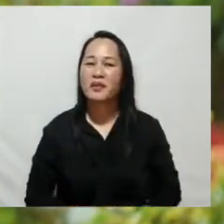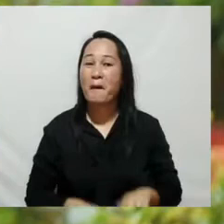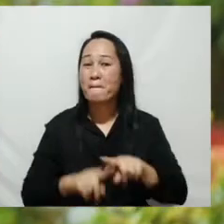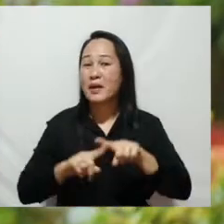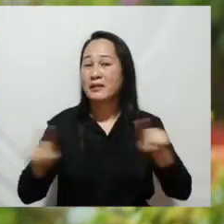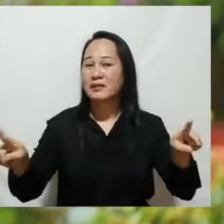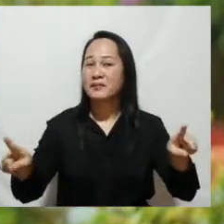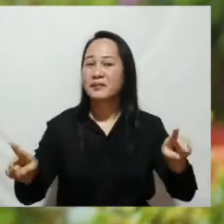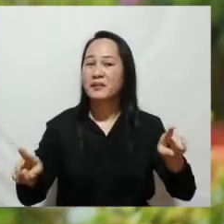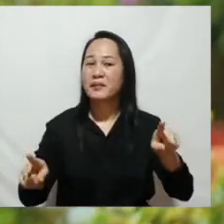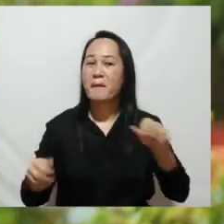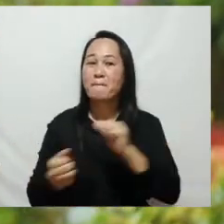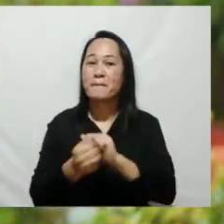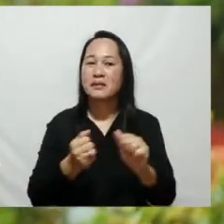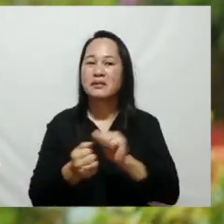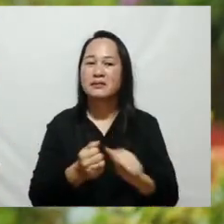meanings?